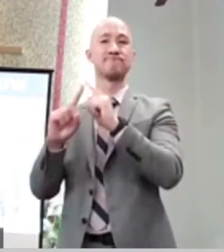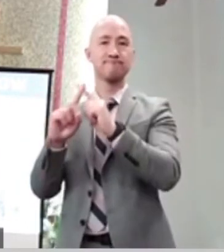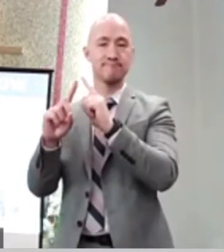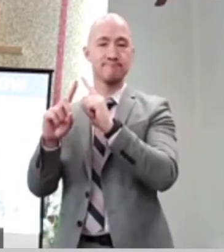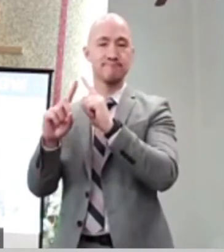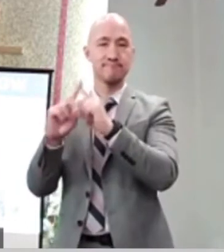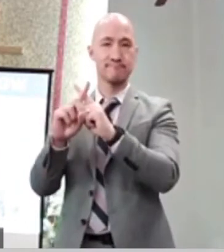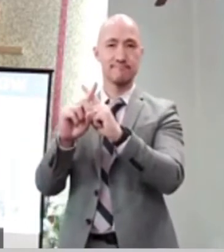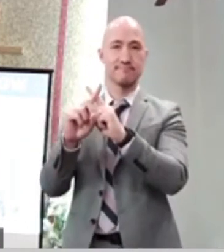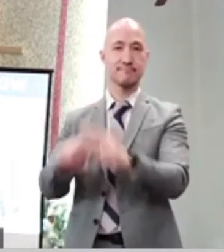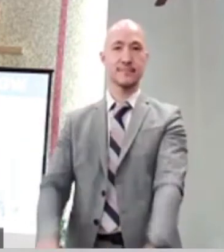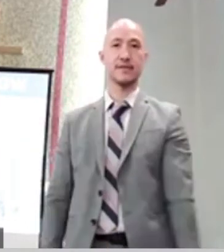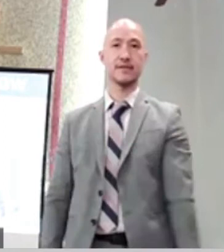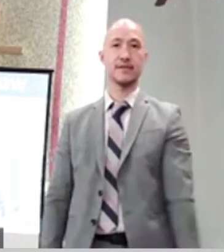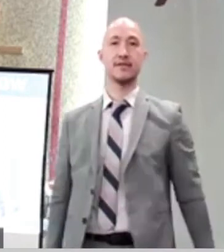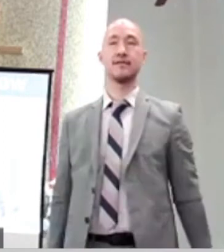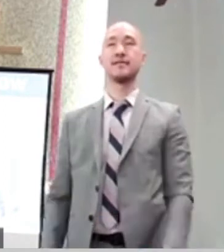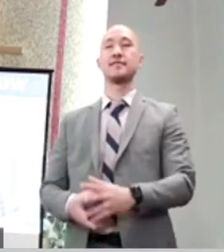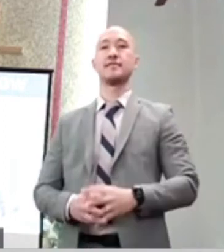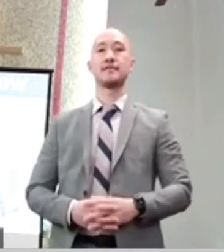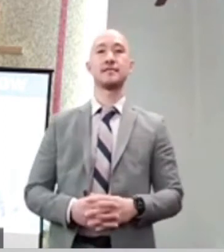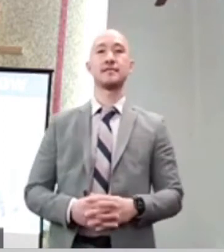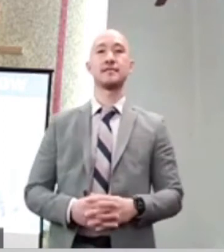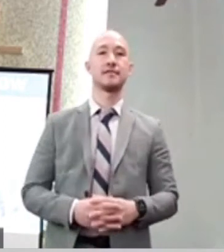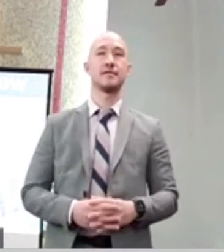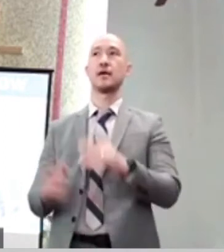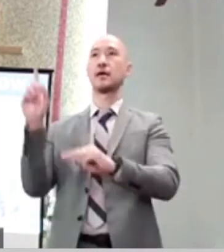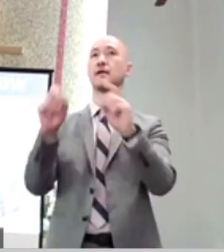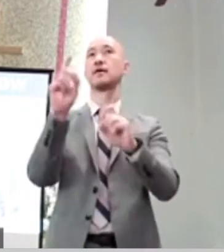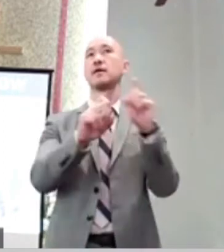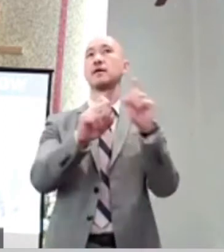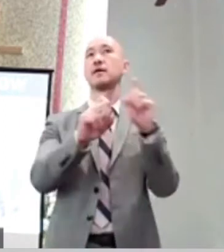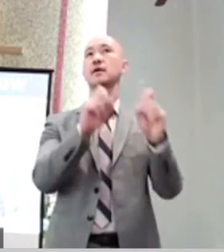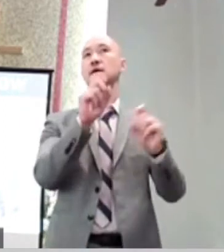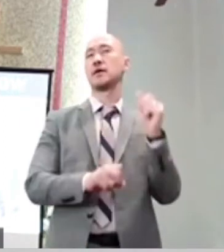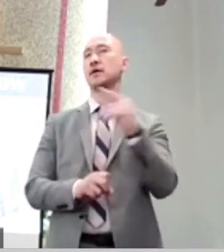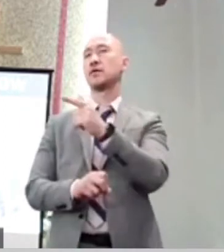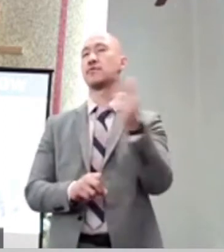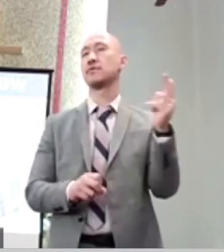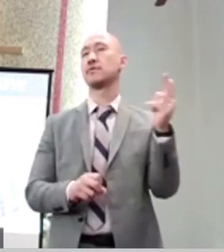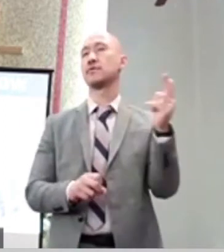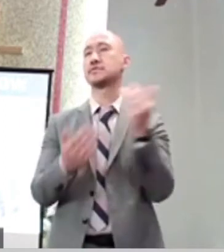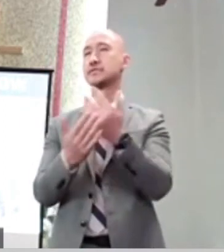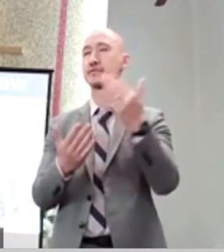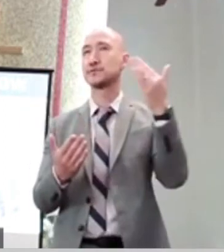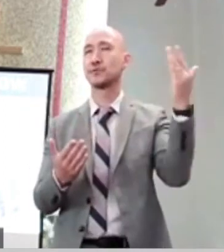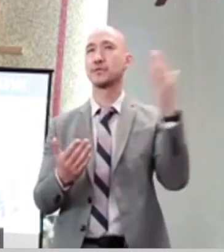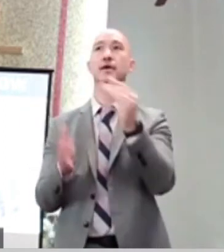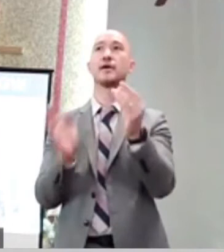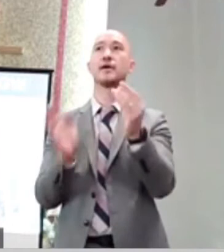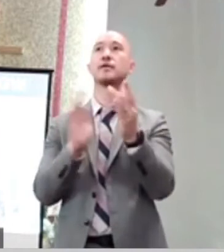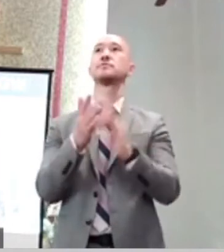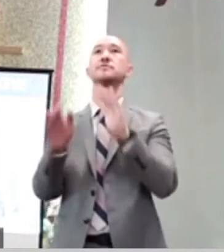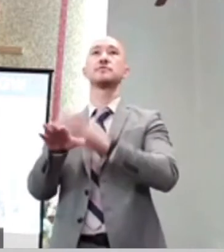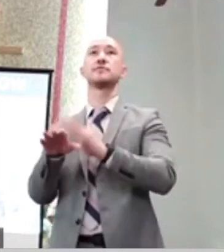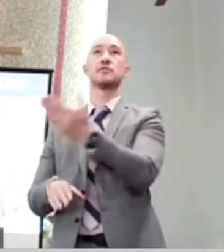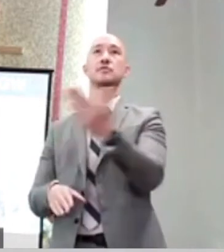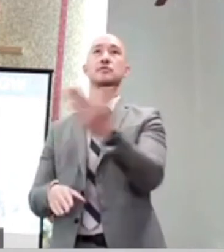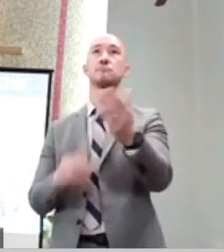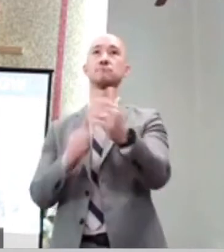implications. How would you feel giving up on your wealthy and comfortable lifestyle to become